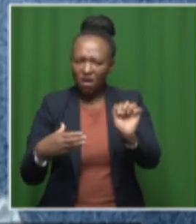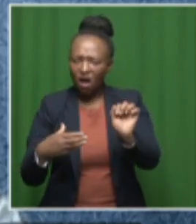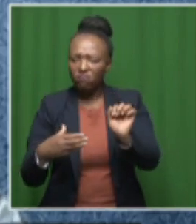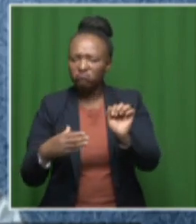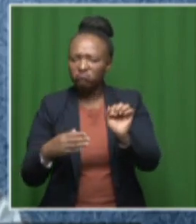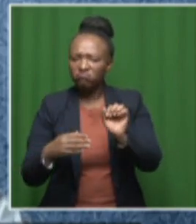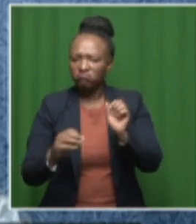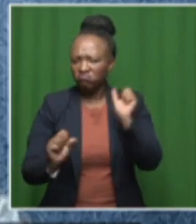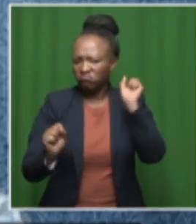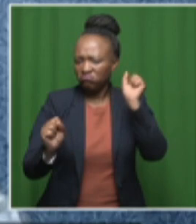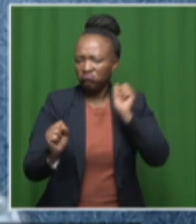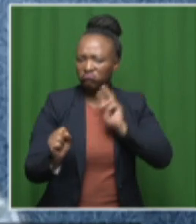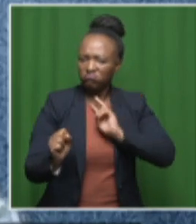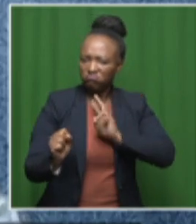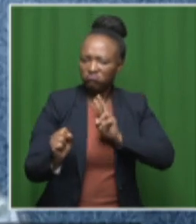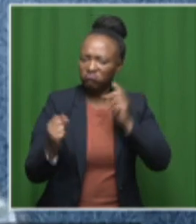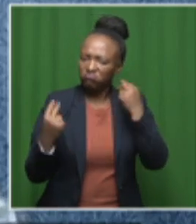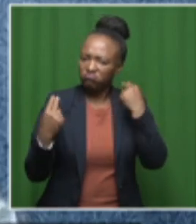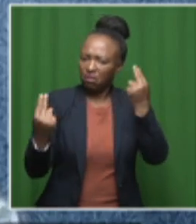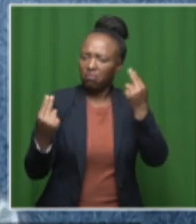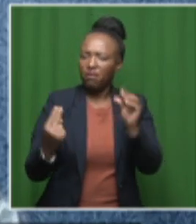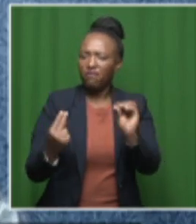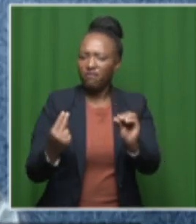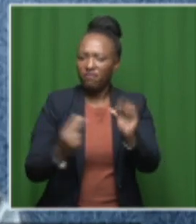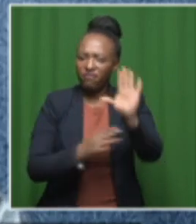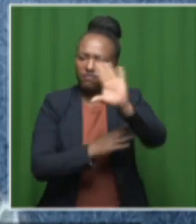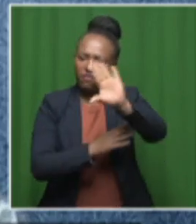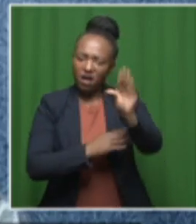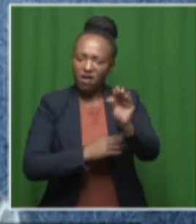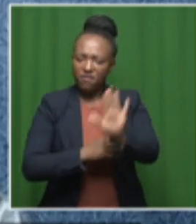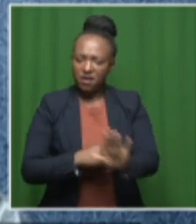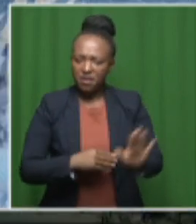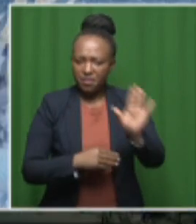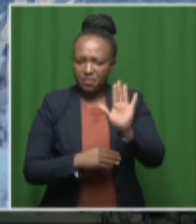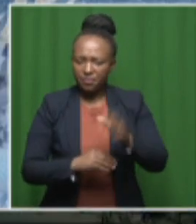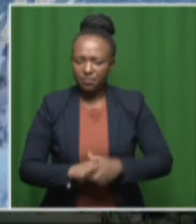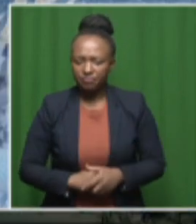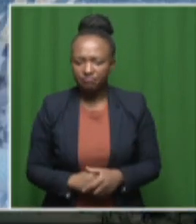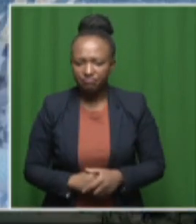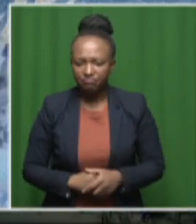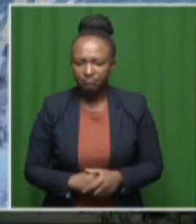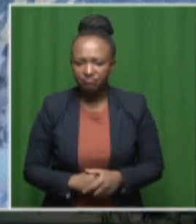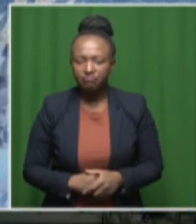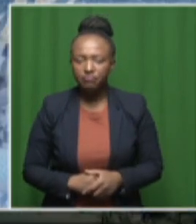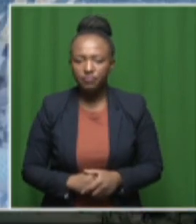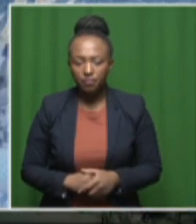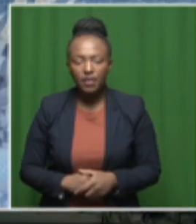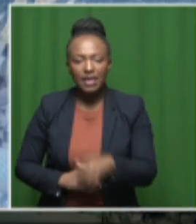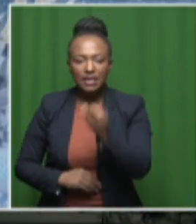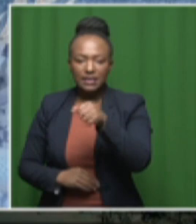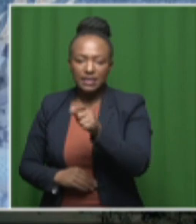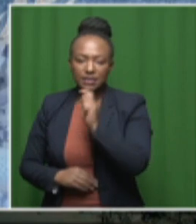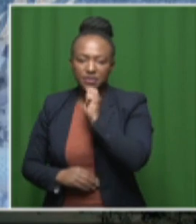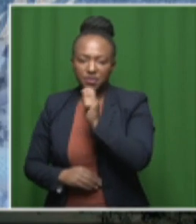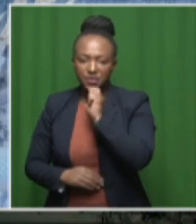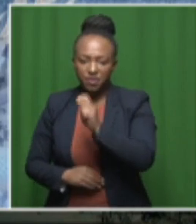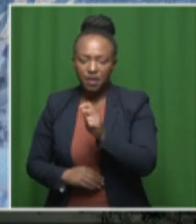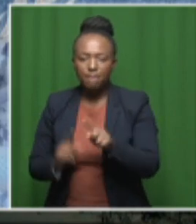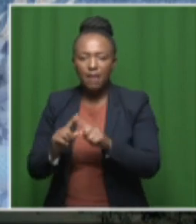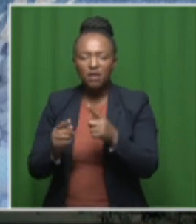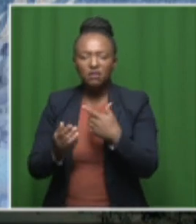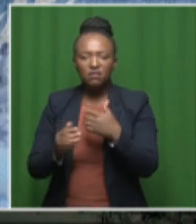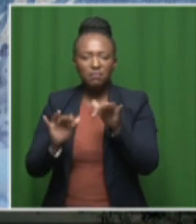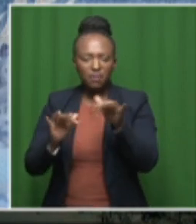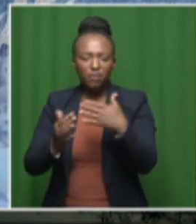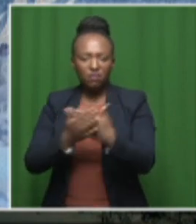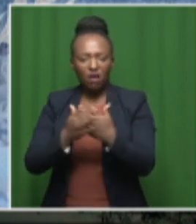times when Africa and others also have to step up and do that. And it certainly is, but one would argue, if we look